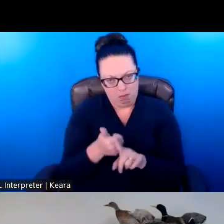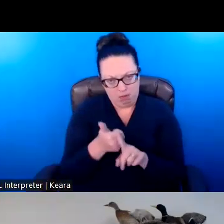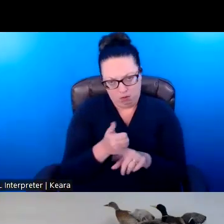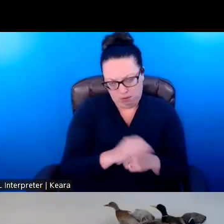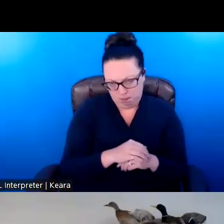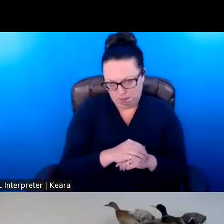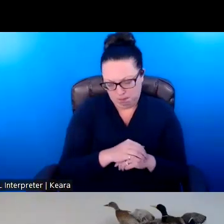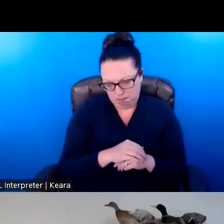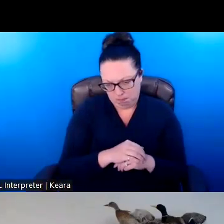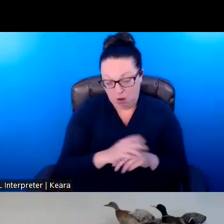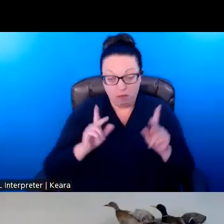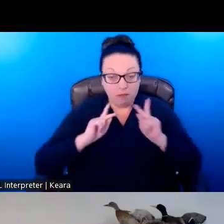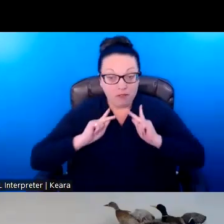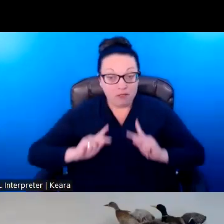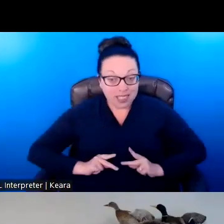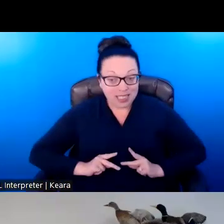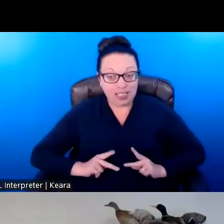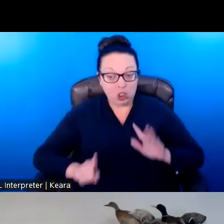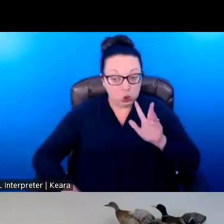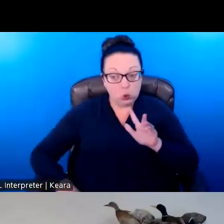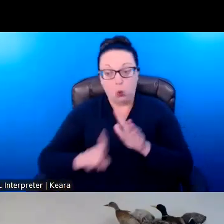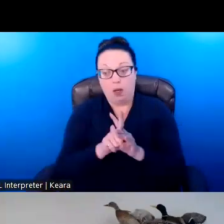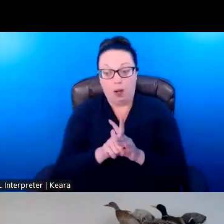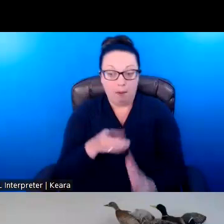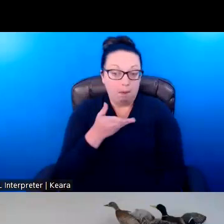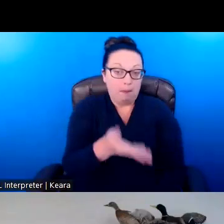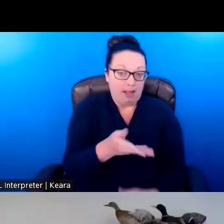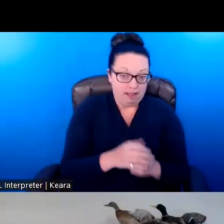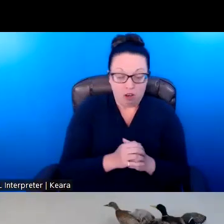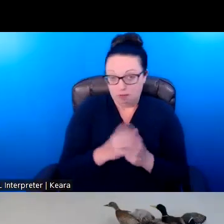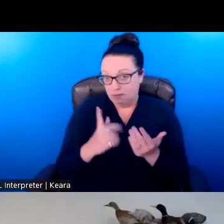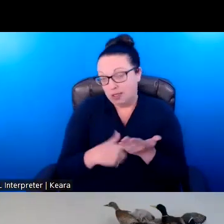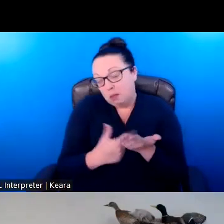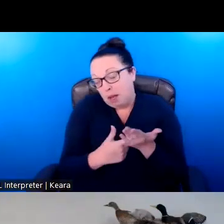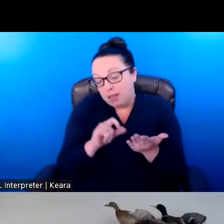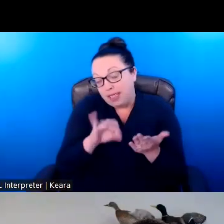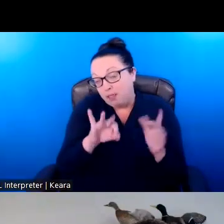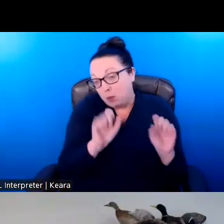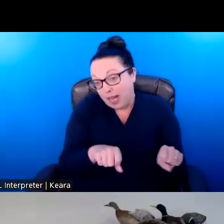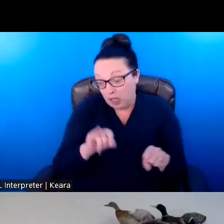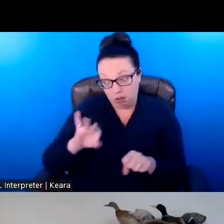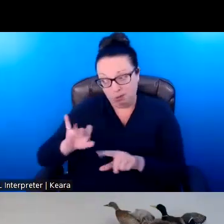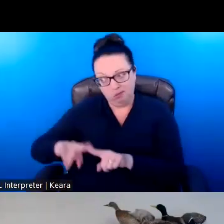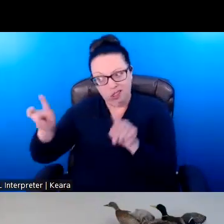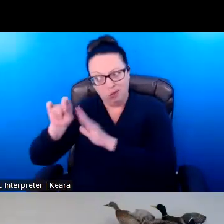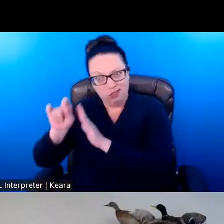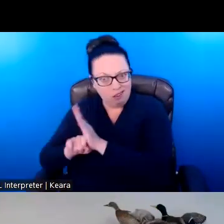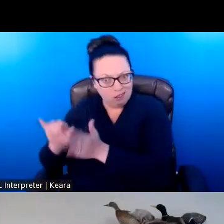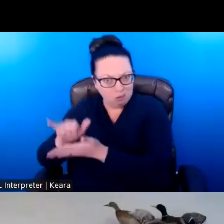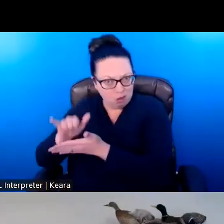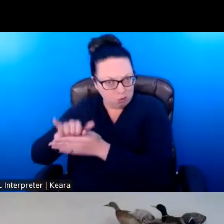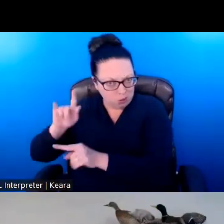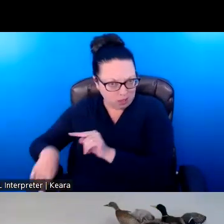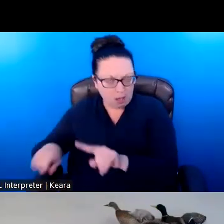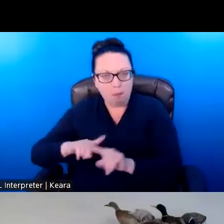to physically being there, sometimes if you can, and if you're in a different state, that's probably impossible. But if you can go